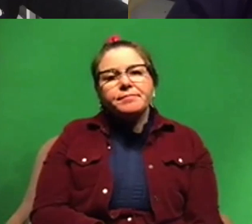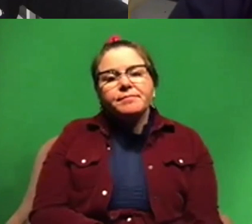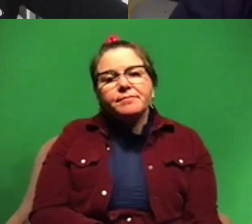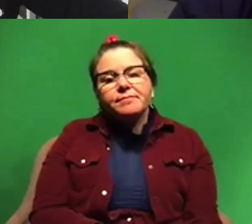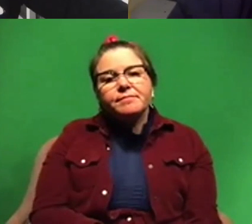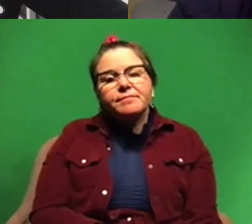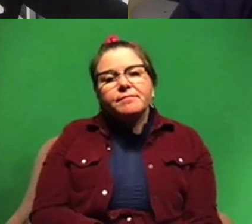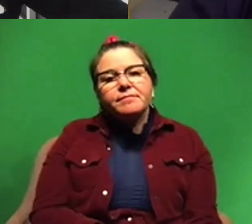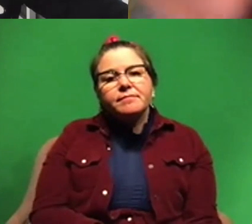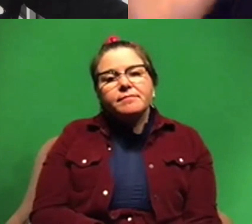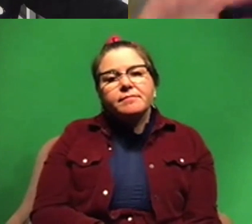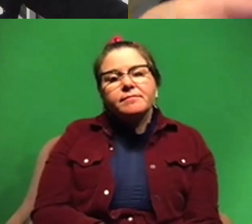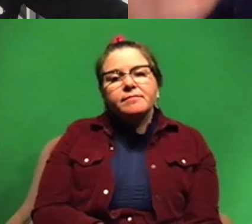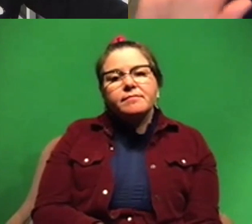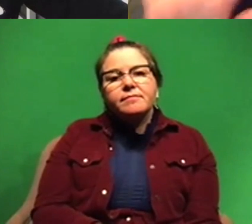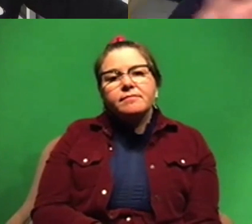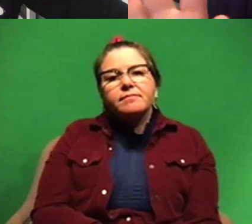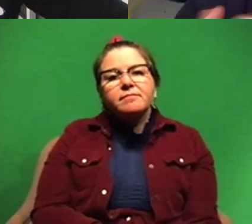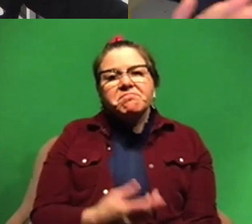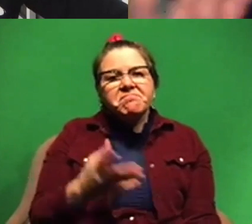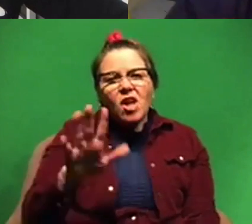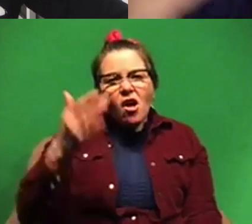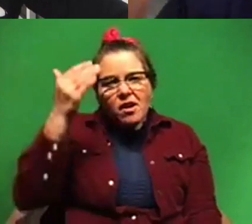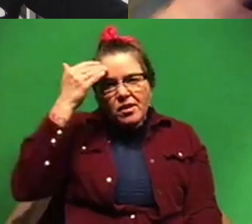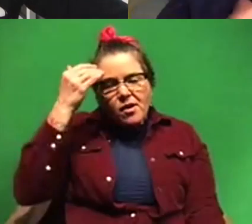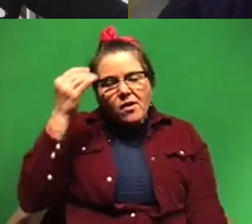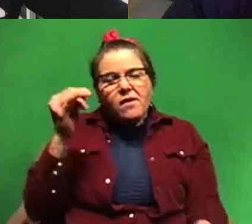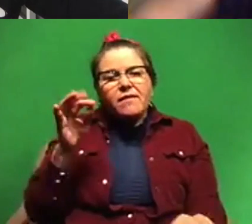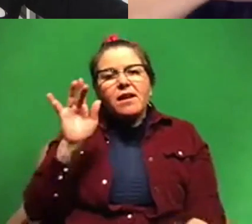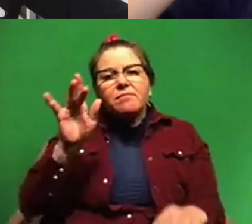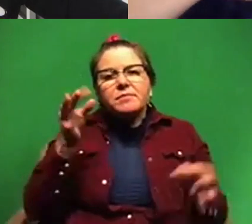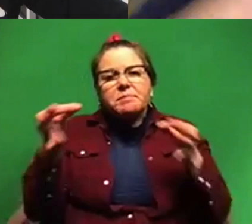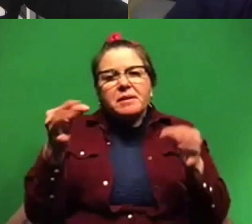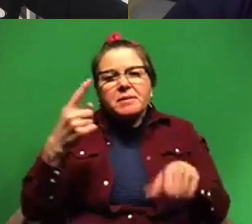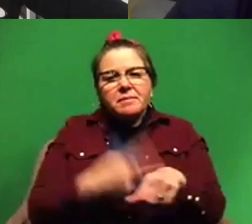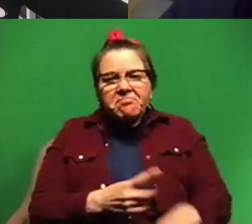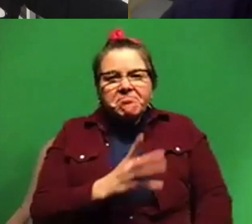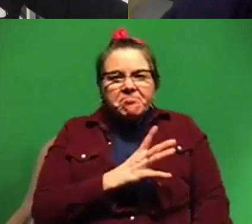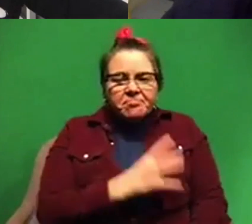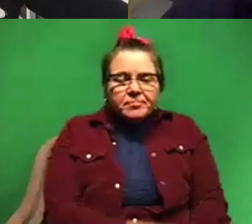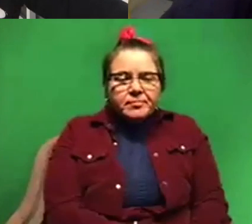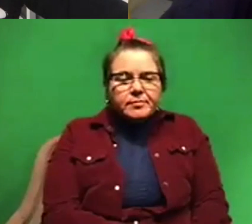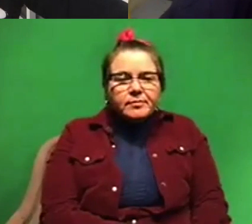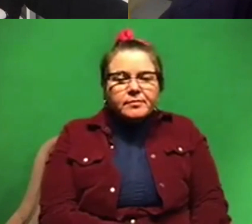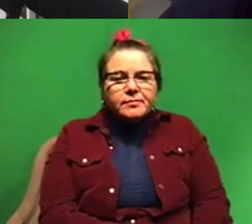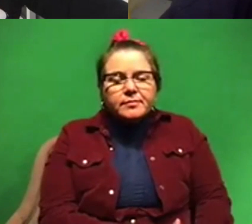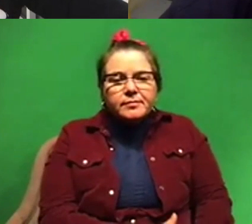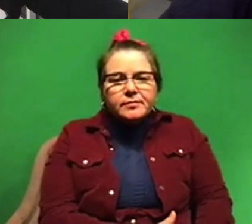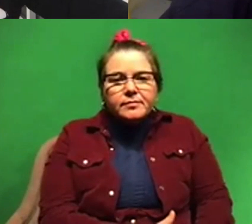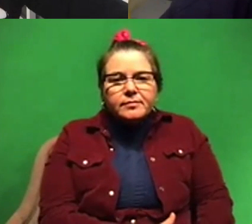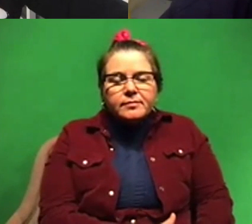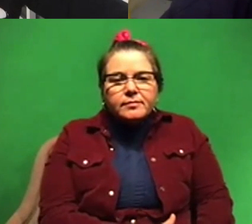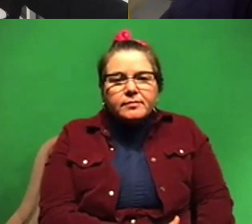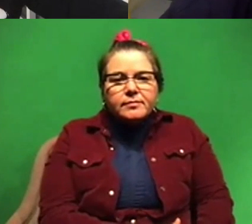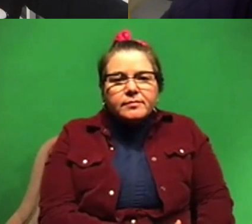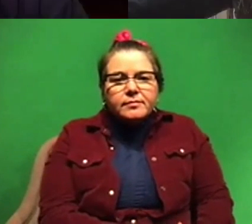let Aaron, there you go. At this point, we've already explained, so. Oh, good. Okay, good. Let's